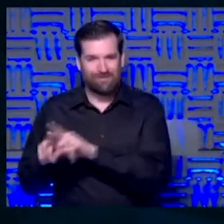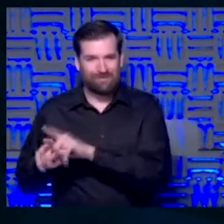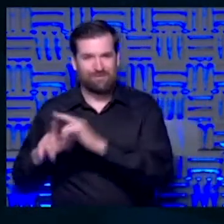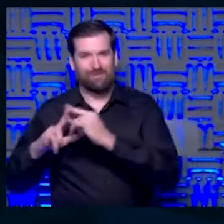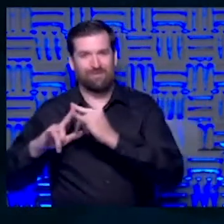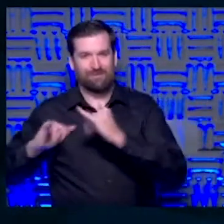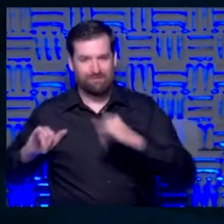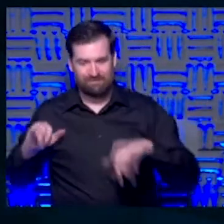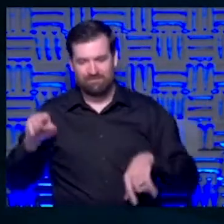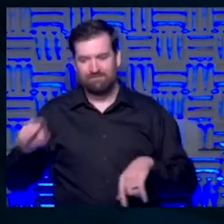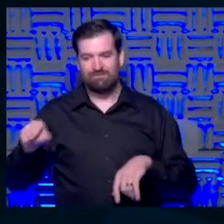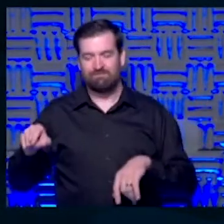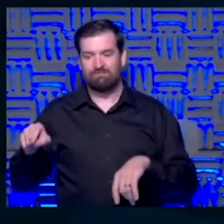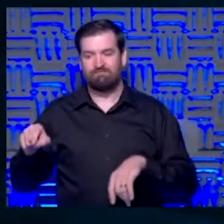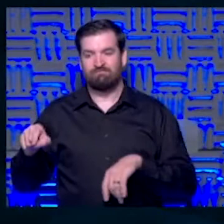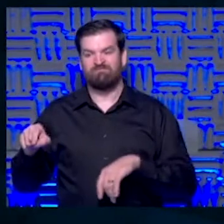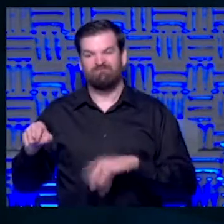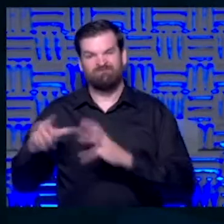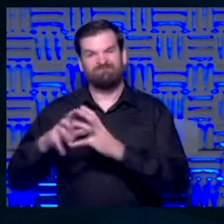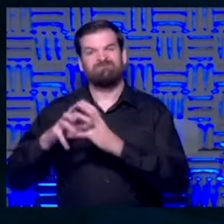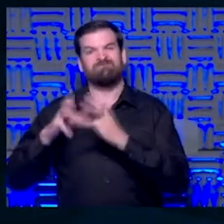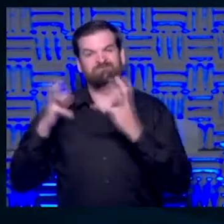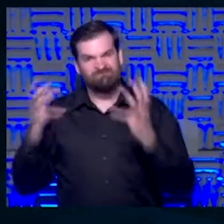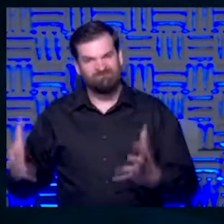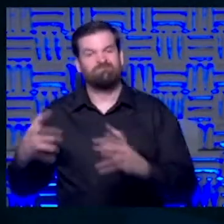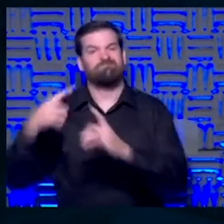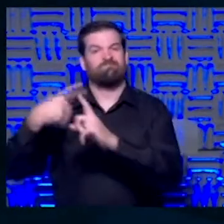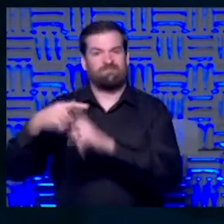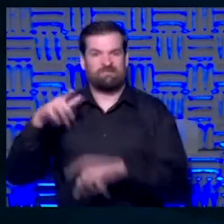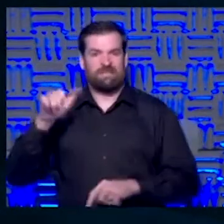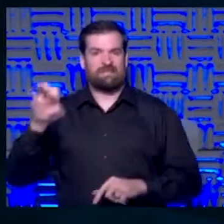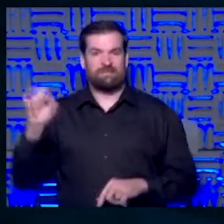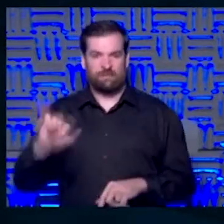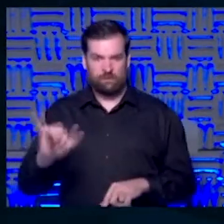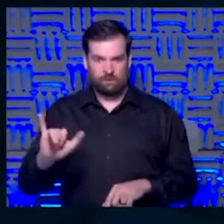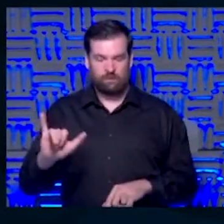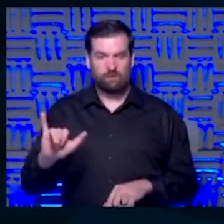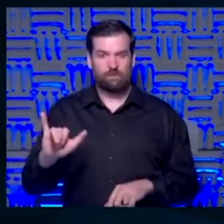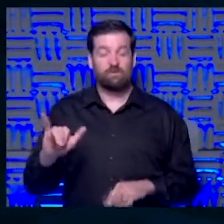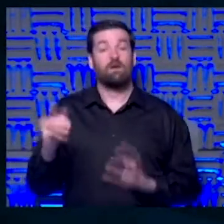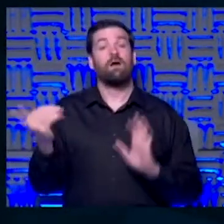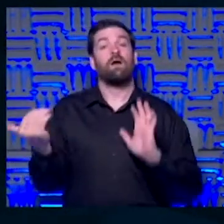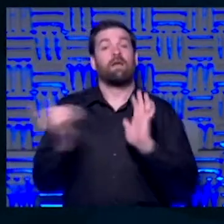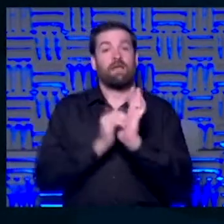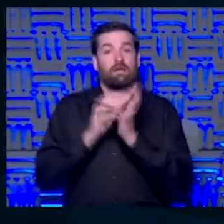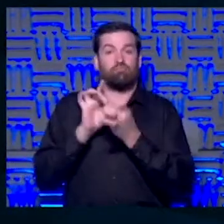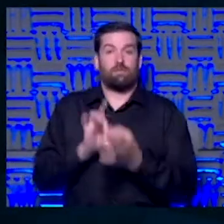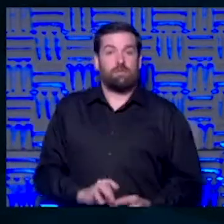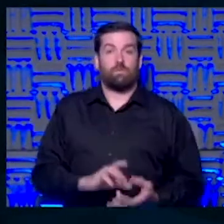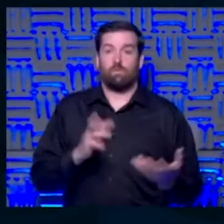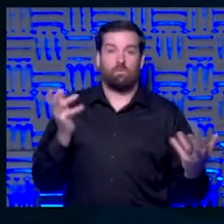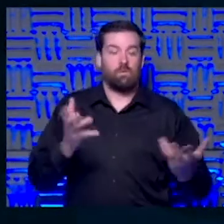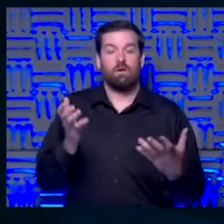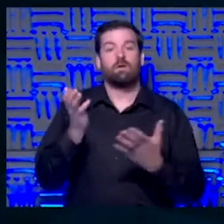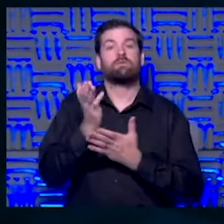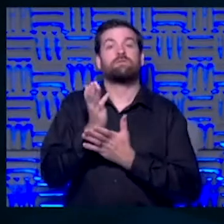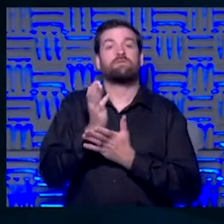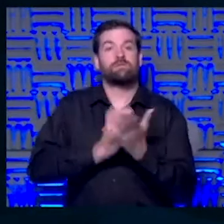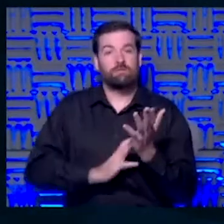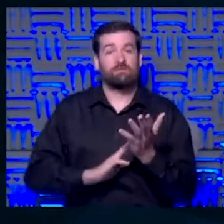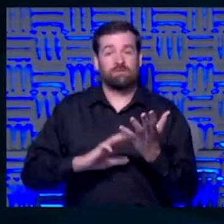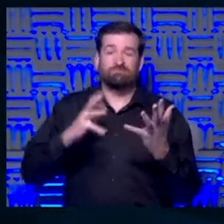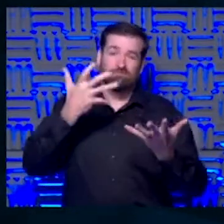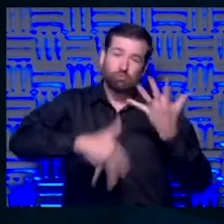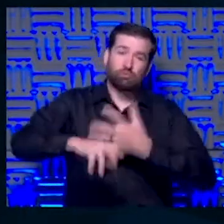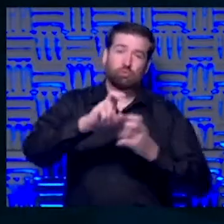of people infected by COVID as well. And a lot of that, again, has to do with some of the social ills that